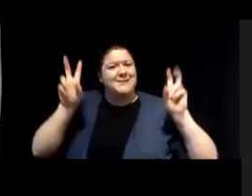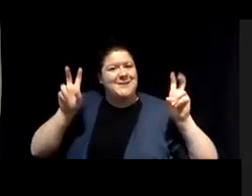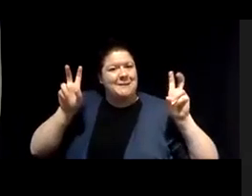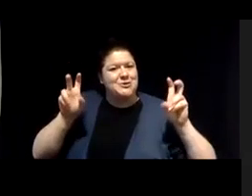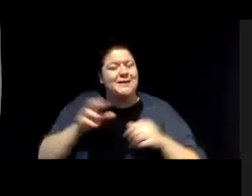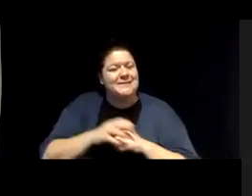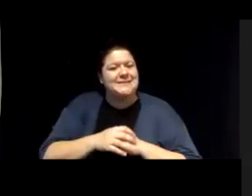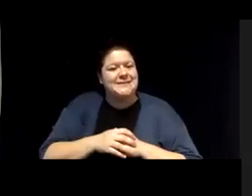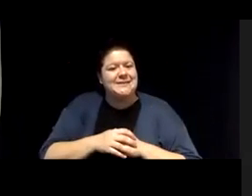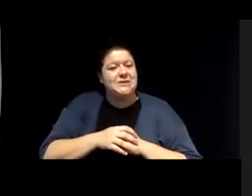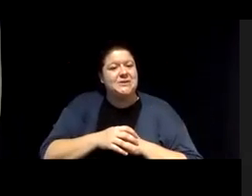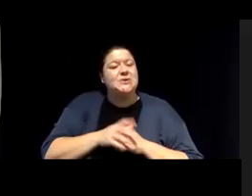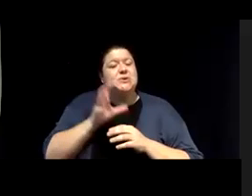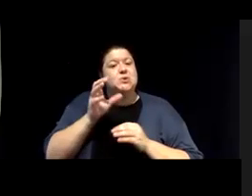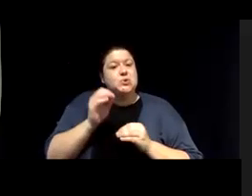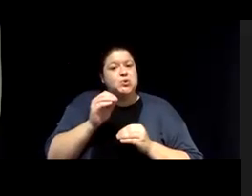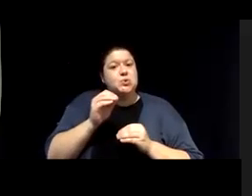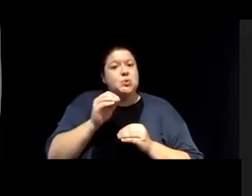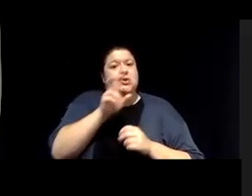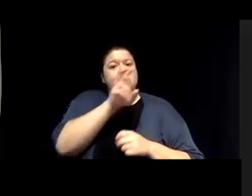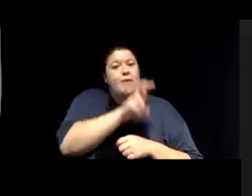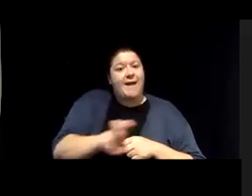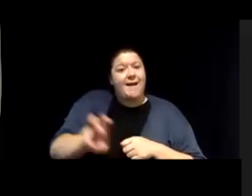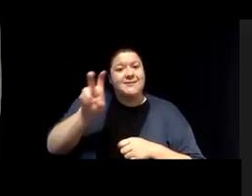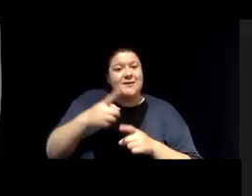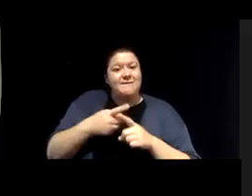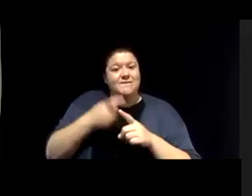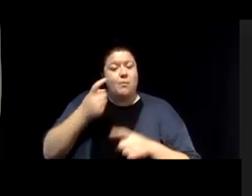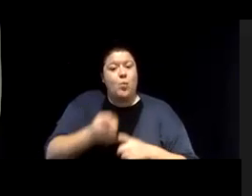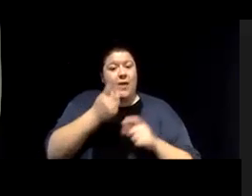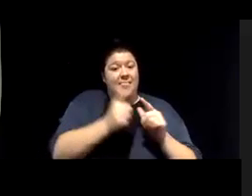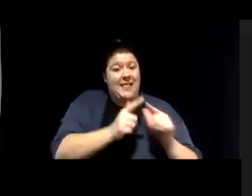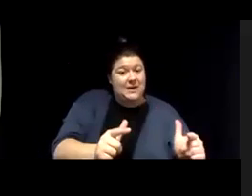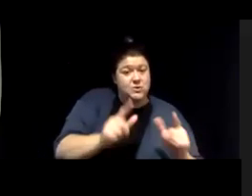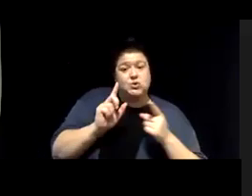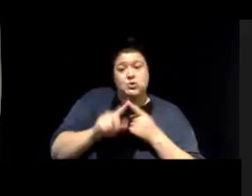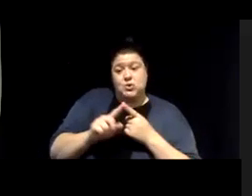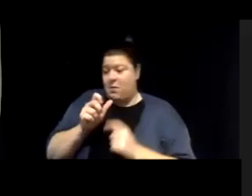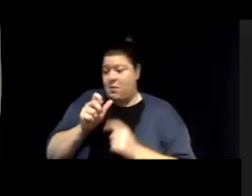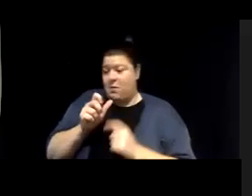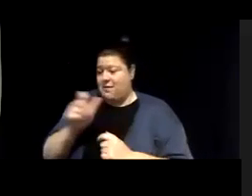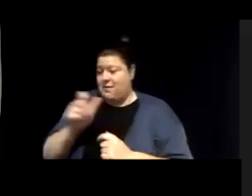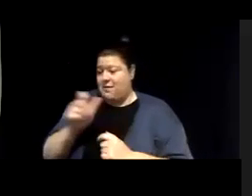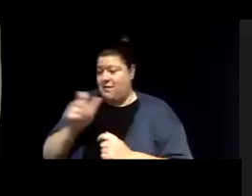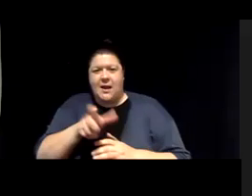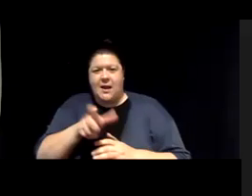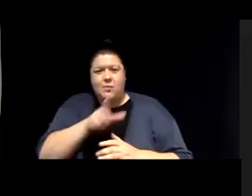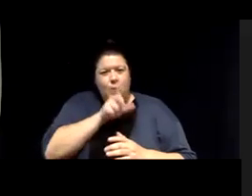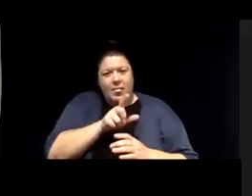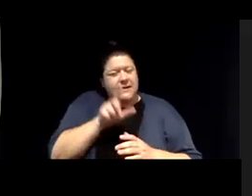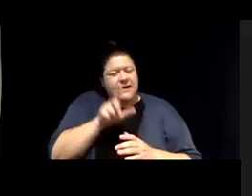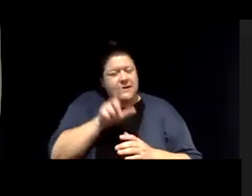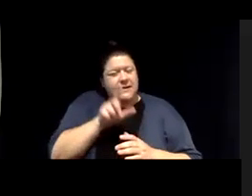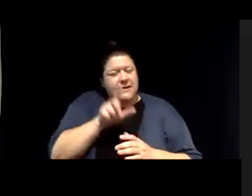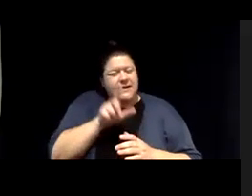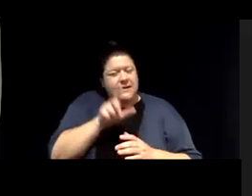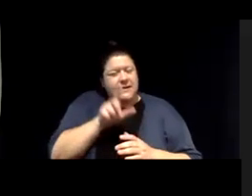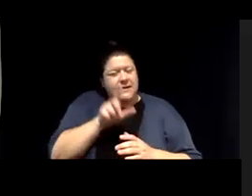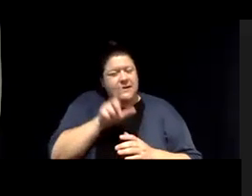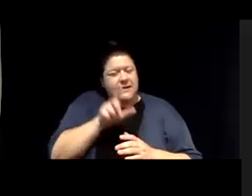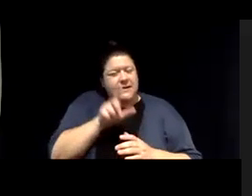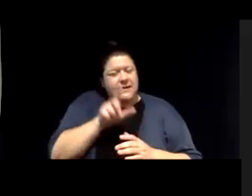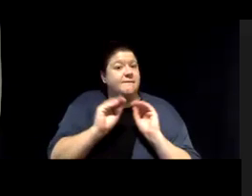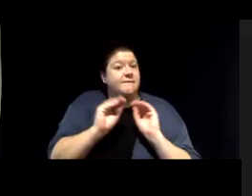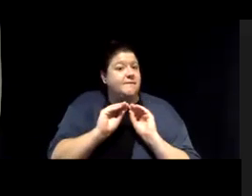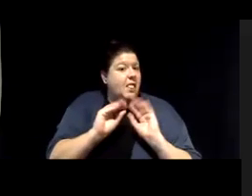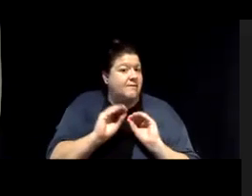one language to another without needing to ask for much clarification. Those whose linguistic proficiency